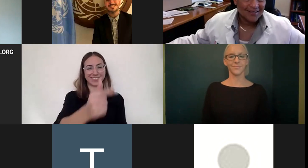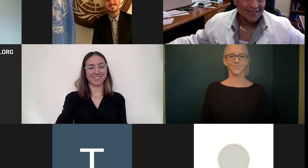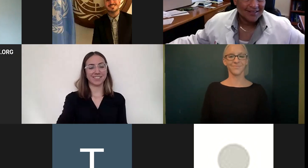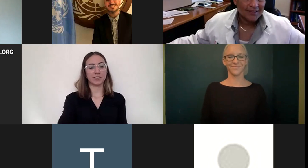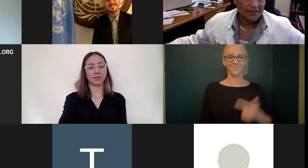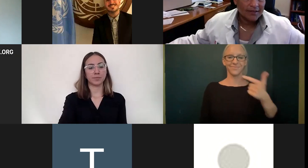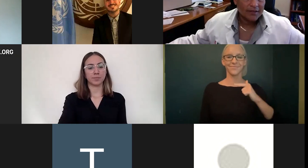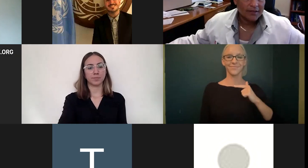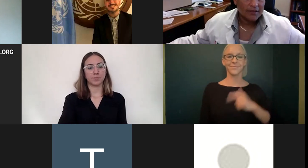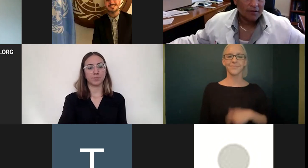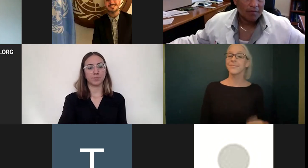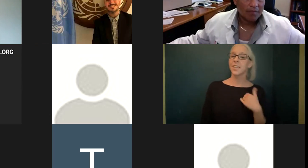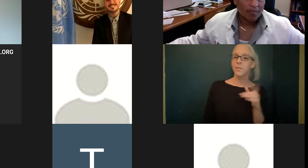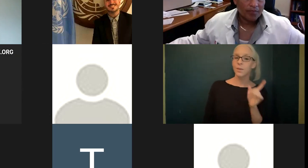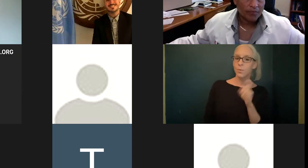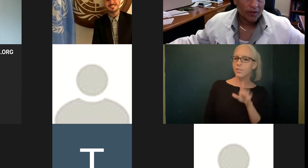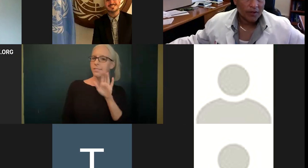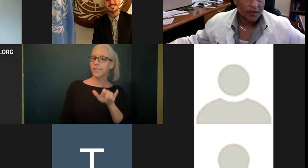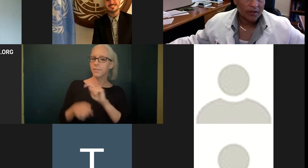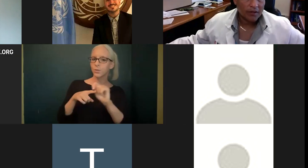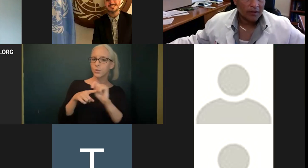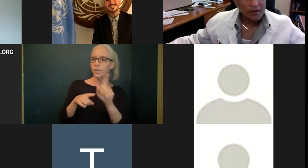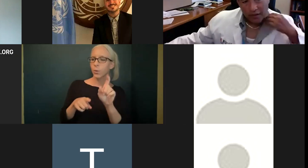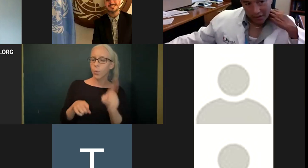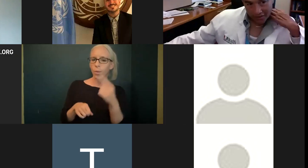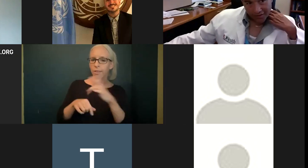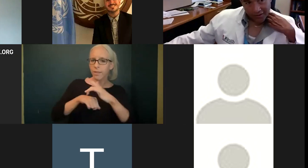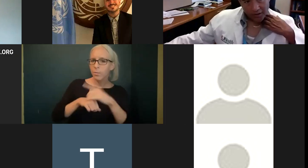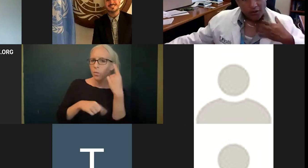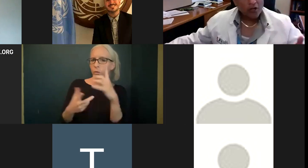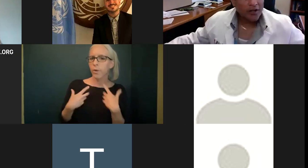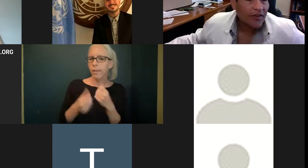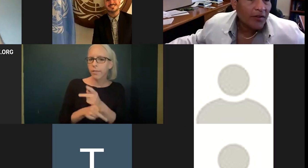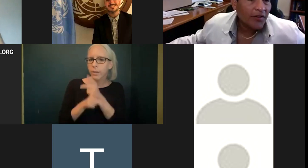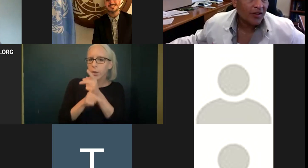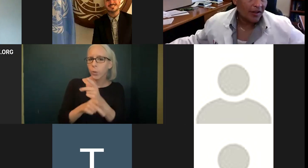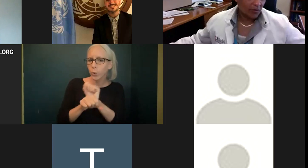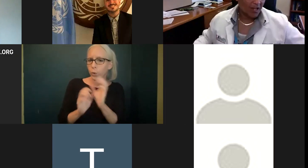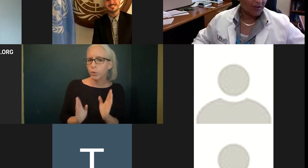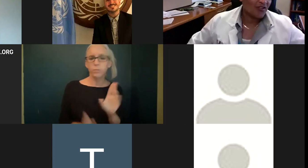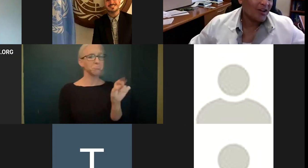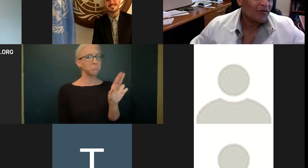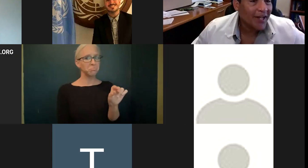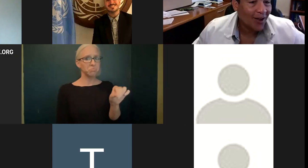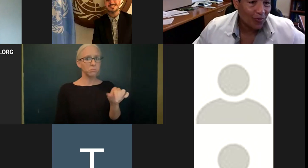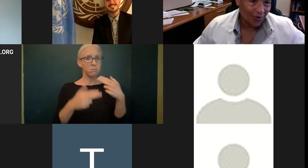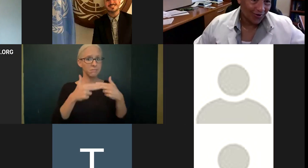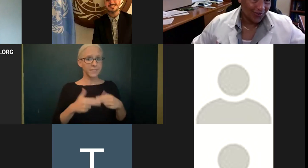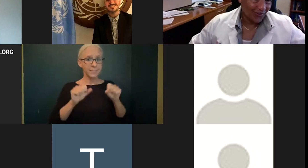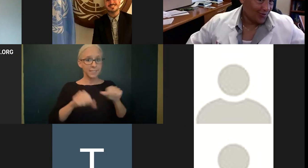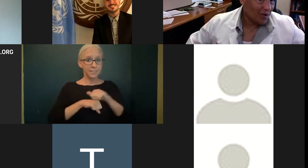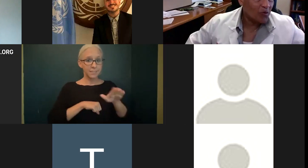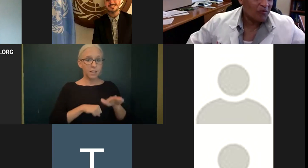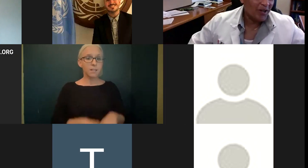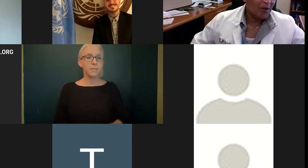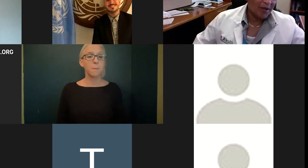I have a question. Is that training only open to healthcare workers? No, I could send you the slides. We actually train for lay health workers. So